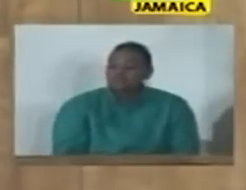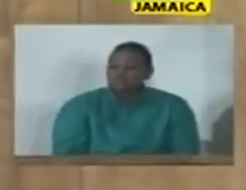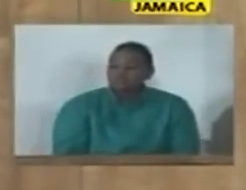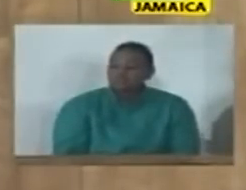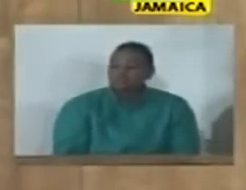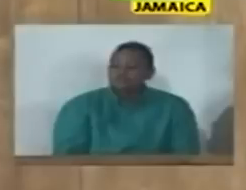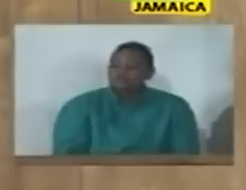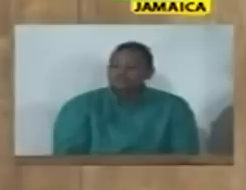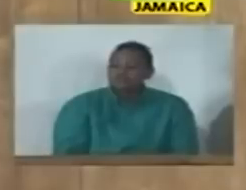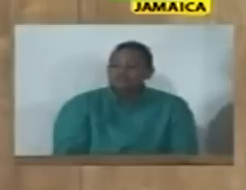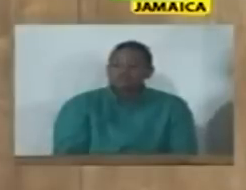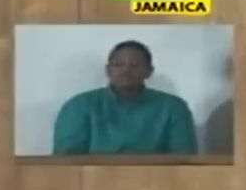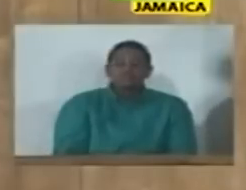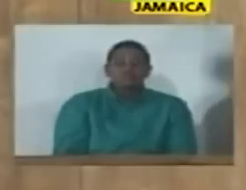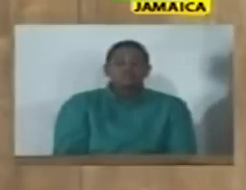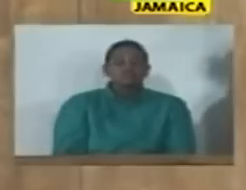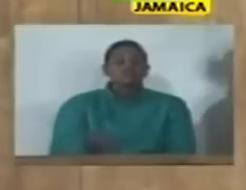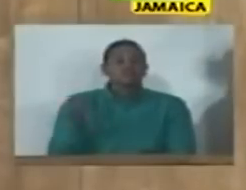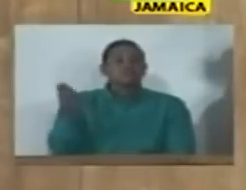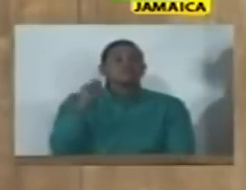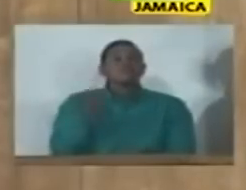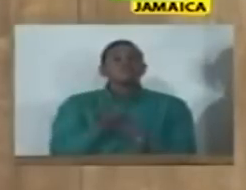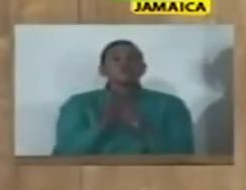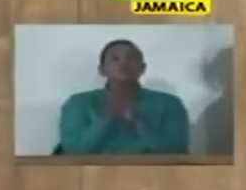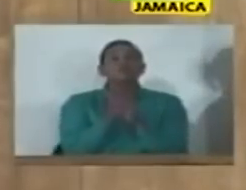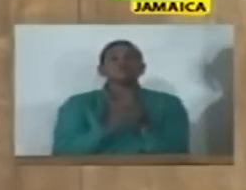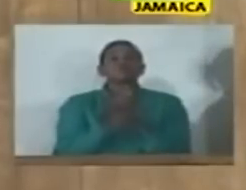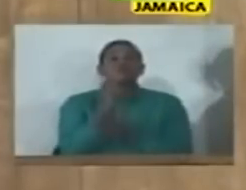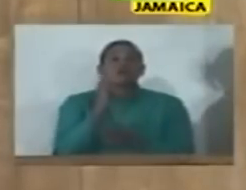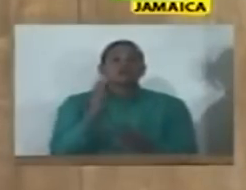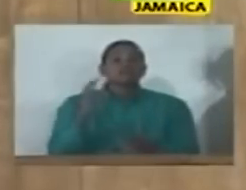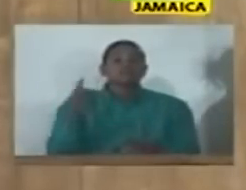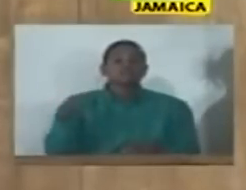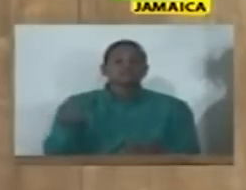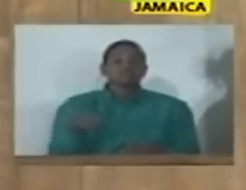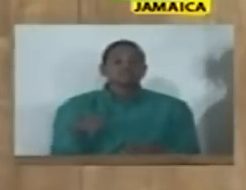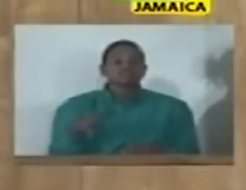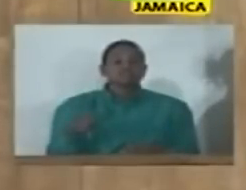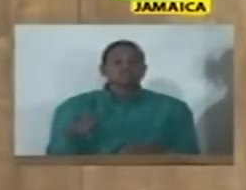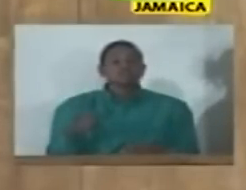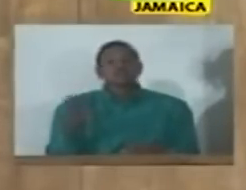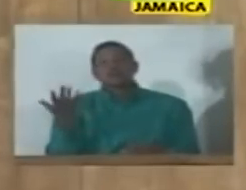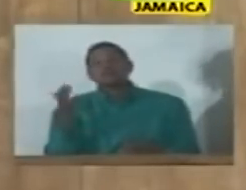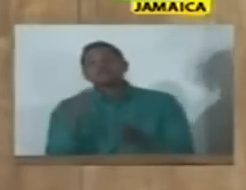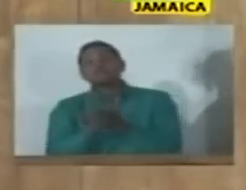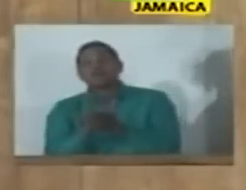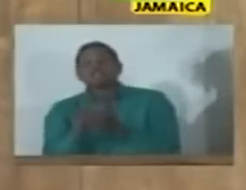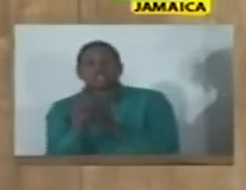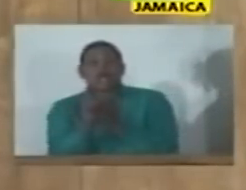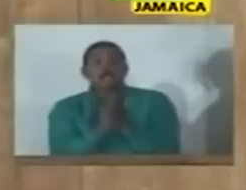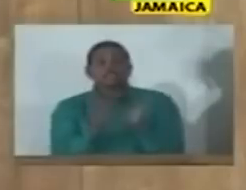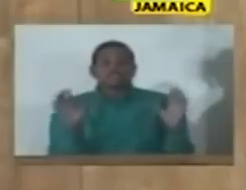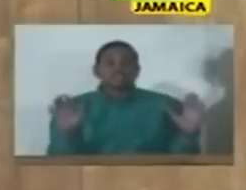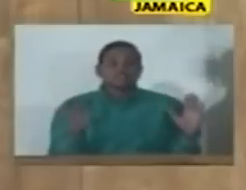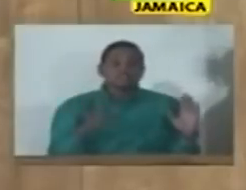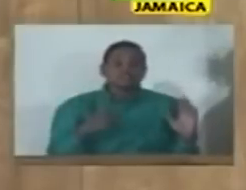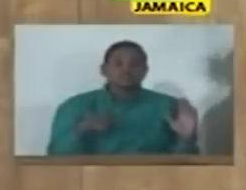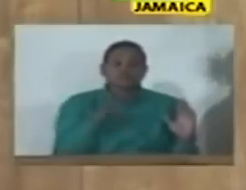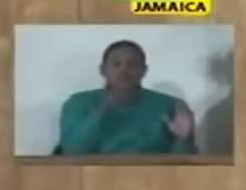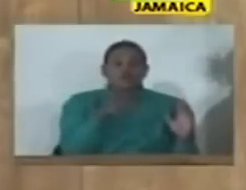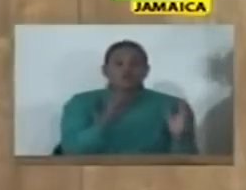How can this? I don't care where it come from. We're not going through the back door here. We're not going through the back door